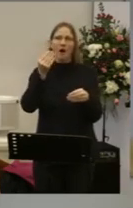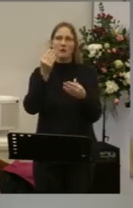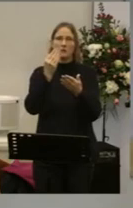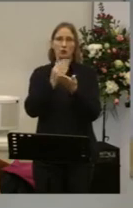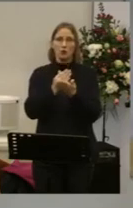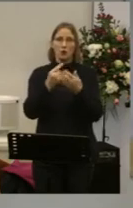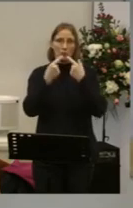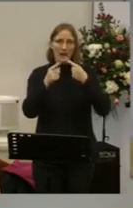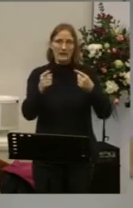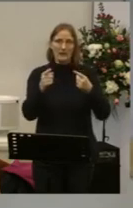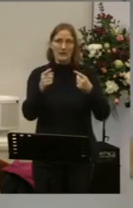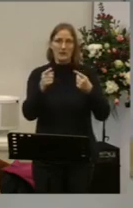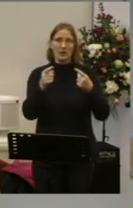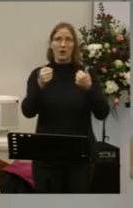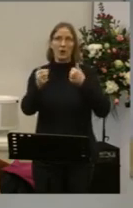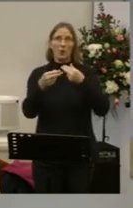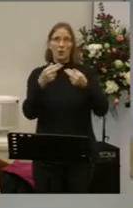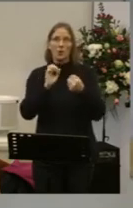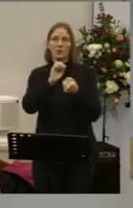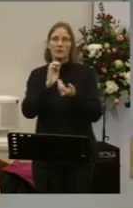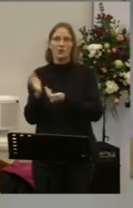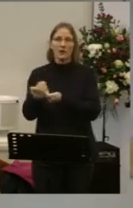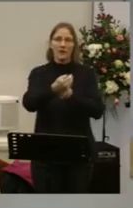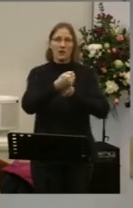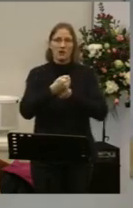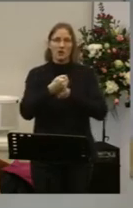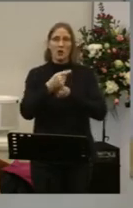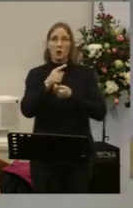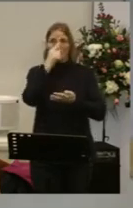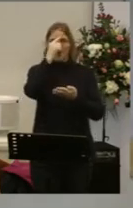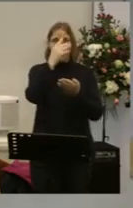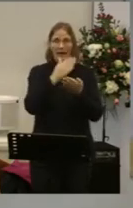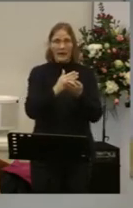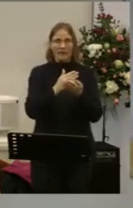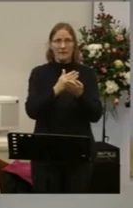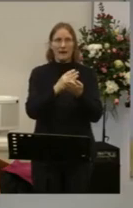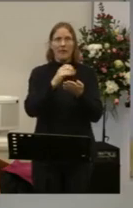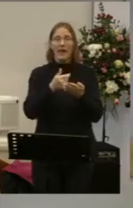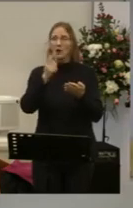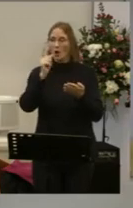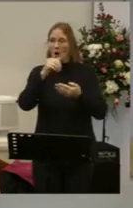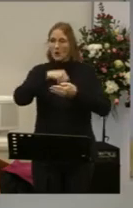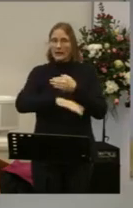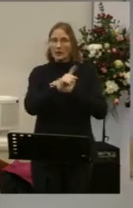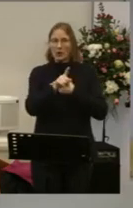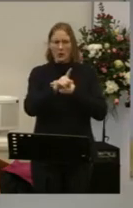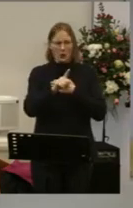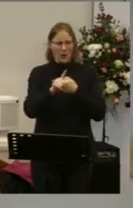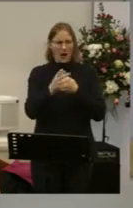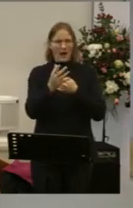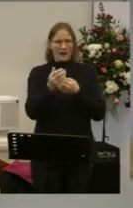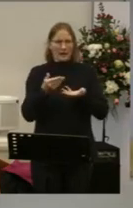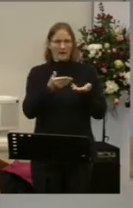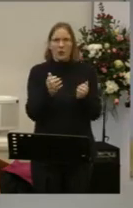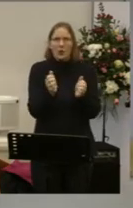believed you were marked in him With a seal The promised Holy Spirit Who